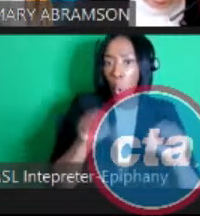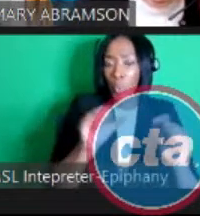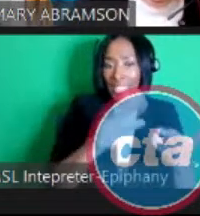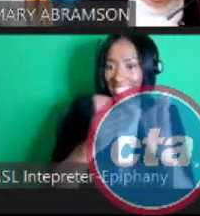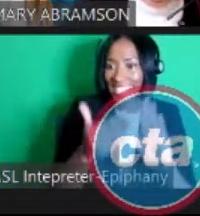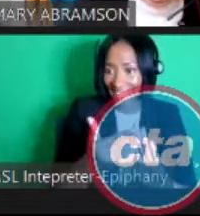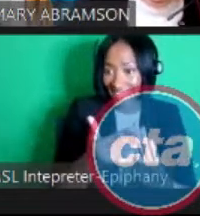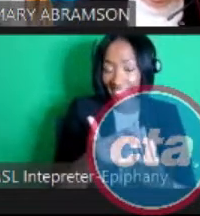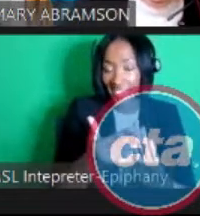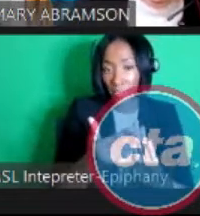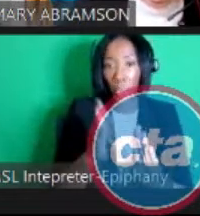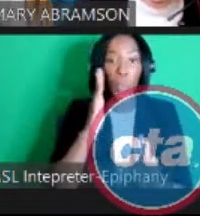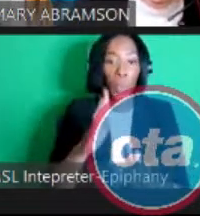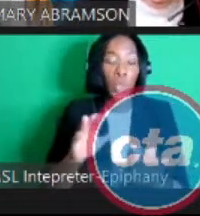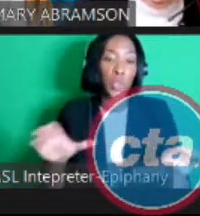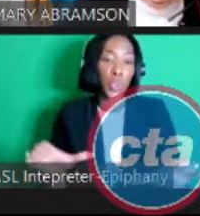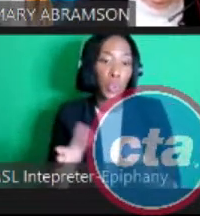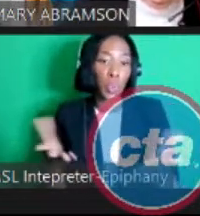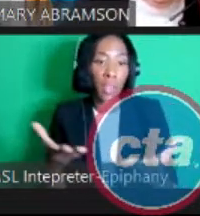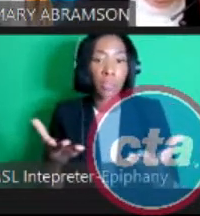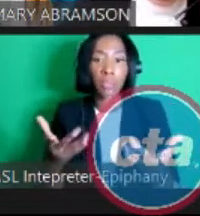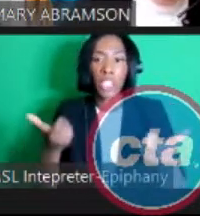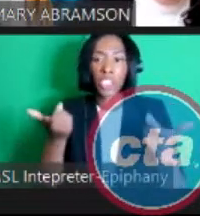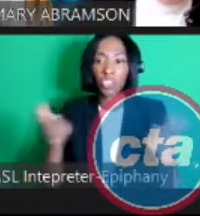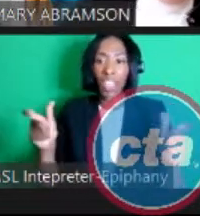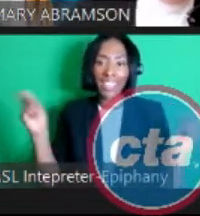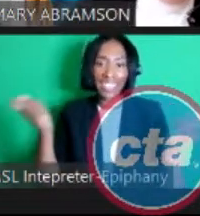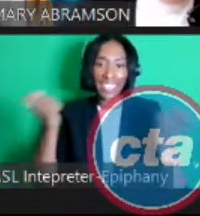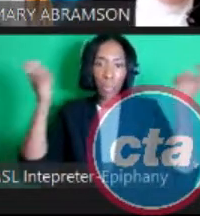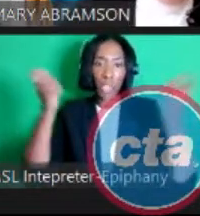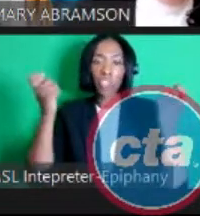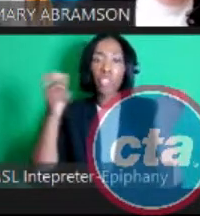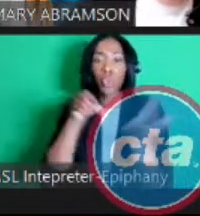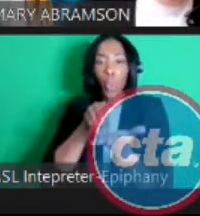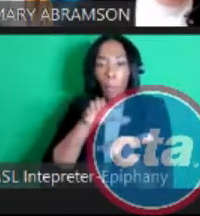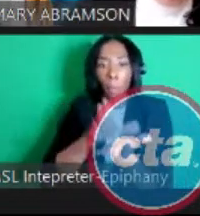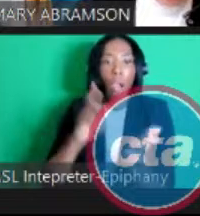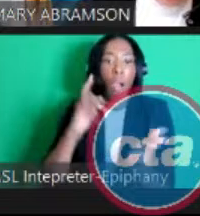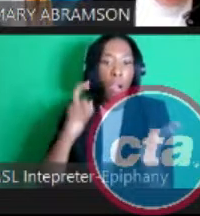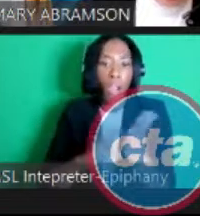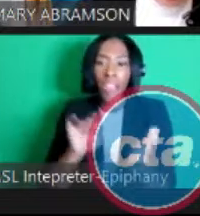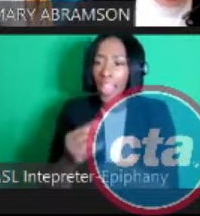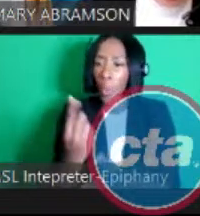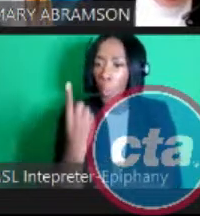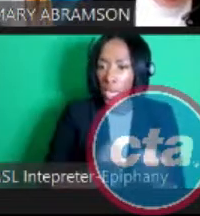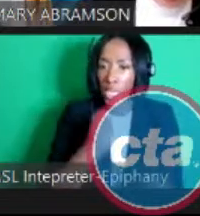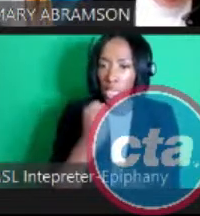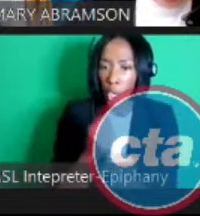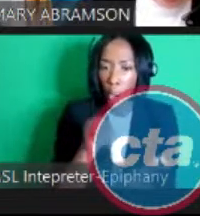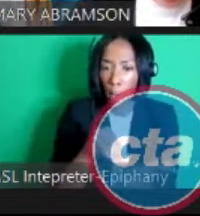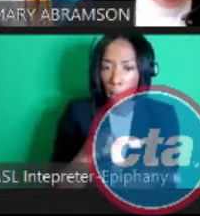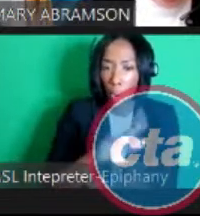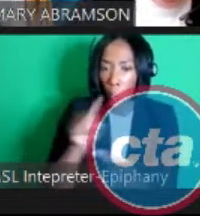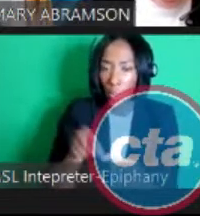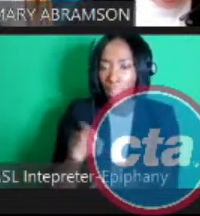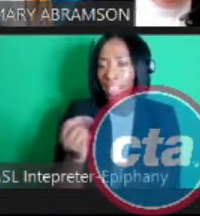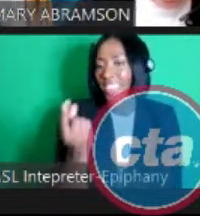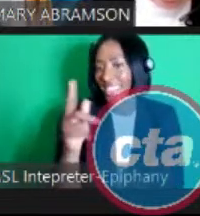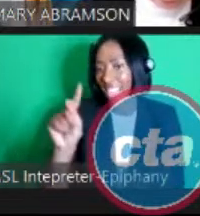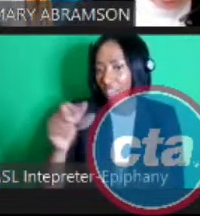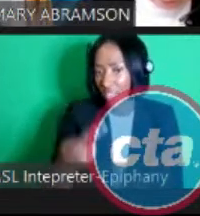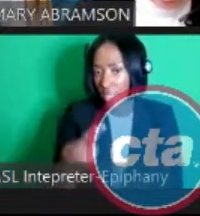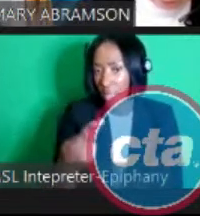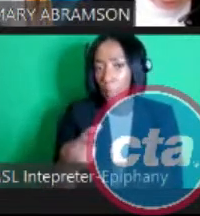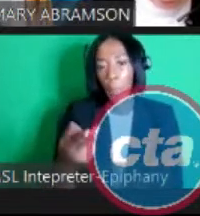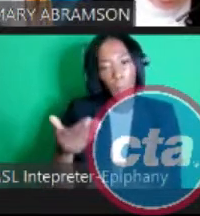doing DNCC will be doing a big celebration to mark that 1 year mark on the 11th. So we're just about